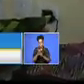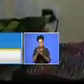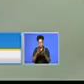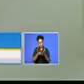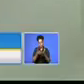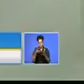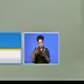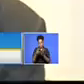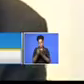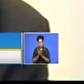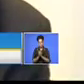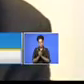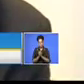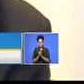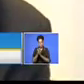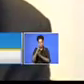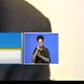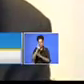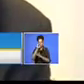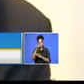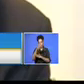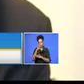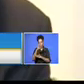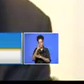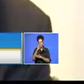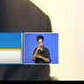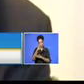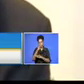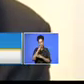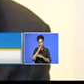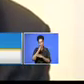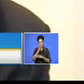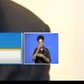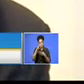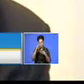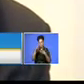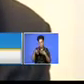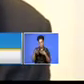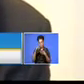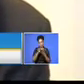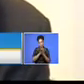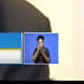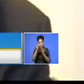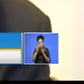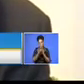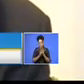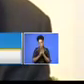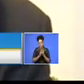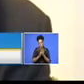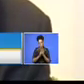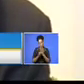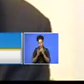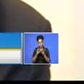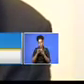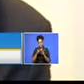of. BGCSEs don't come out until August, early August, and that puts us behind the eighth ball.